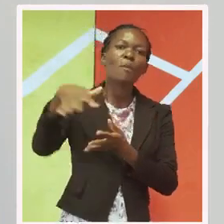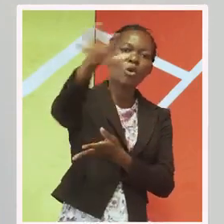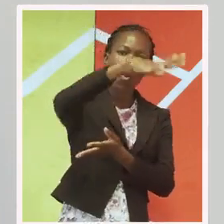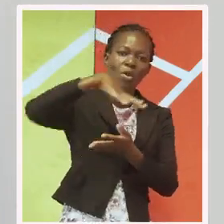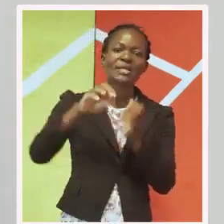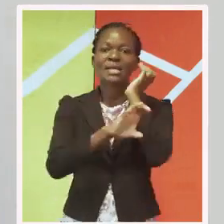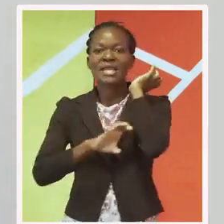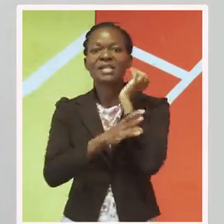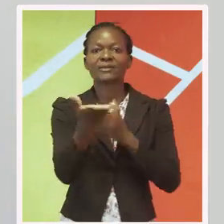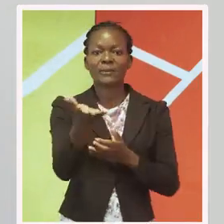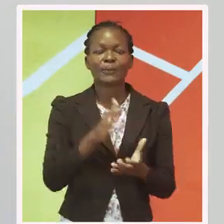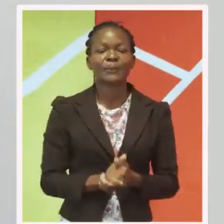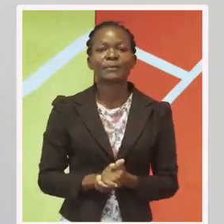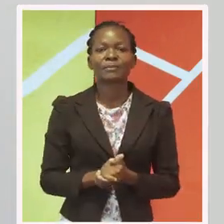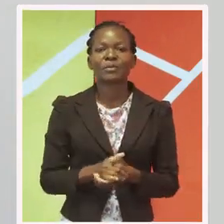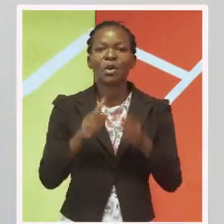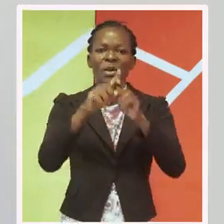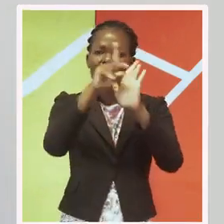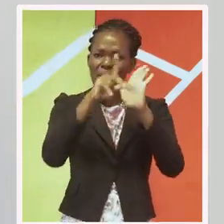functioning of a country's economy.